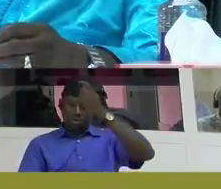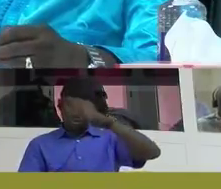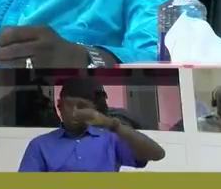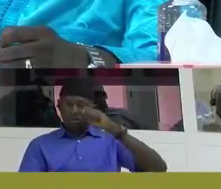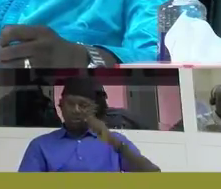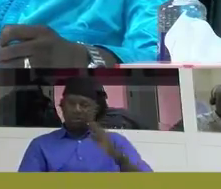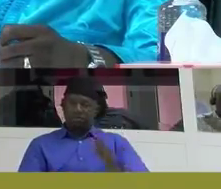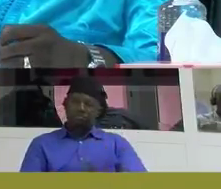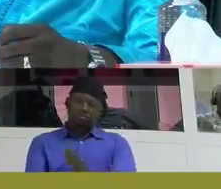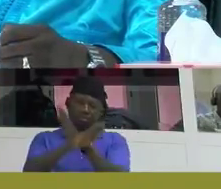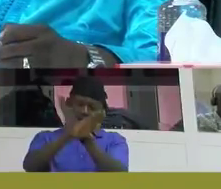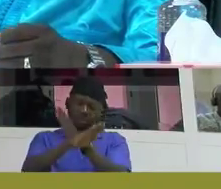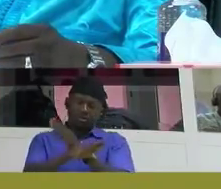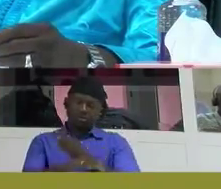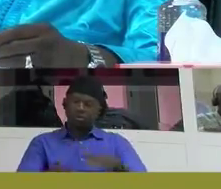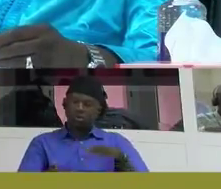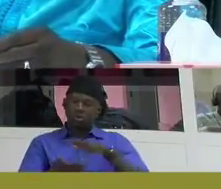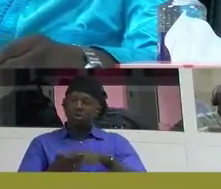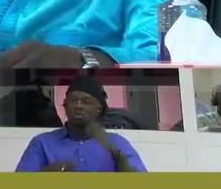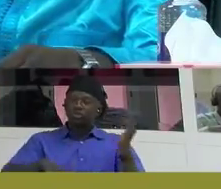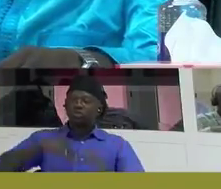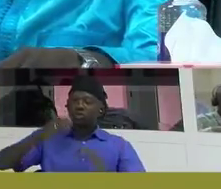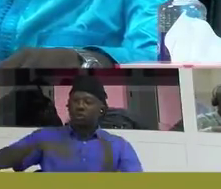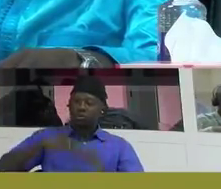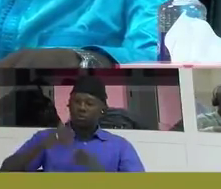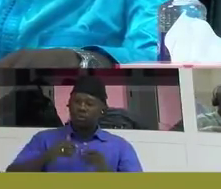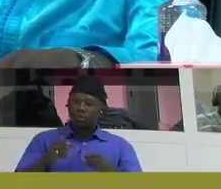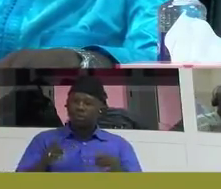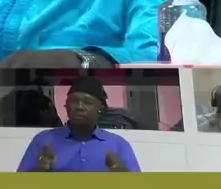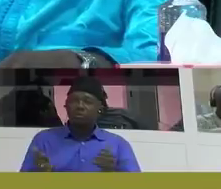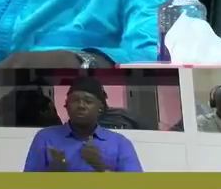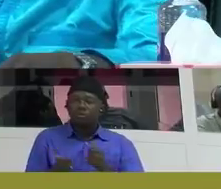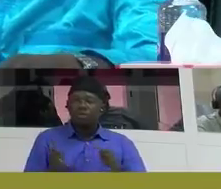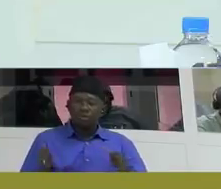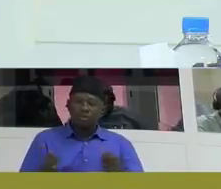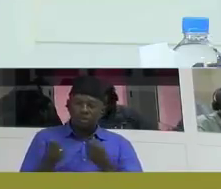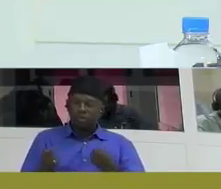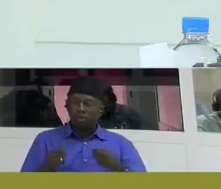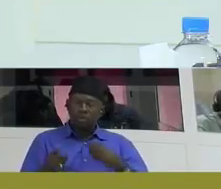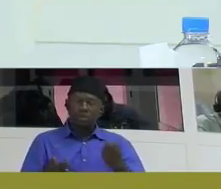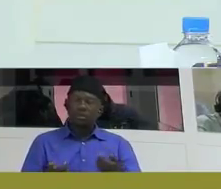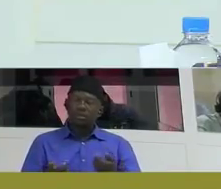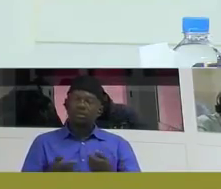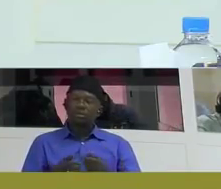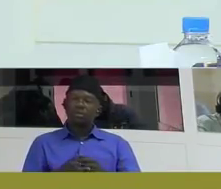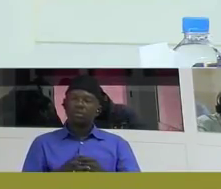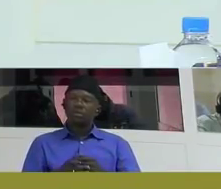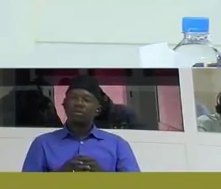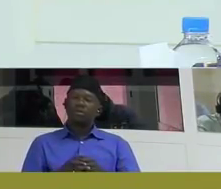police-imposed ban on drumming music and dance during Ramadan.